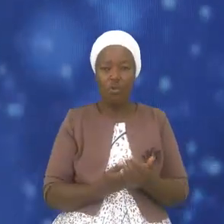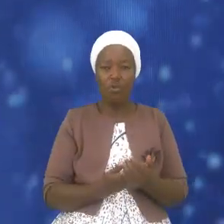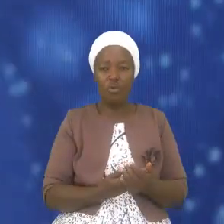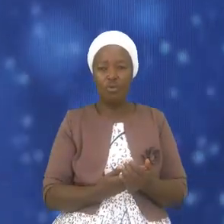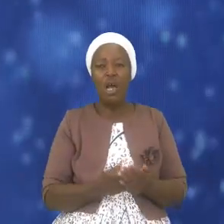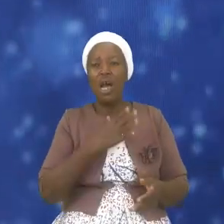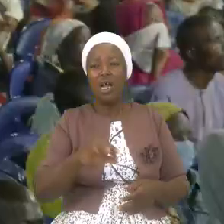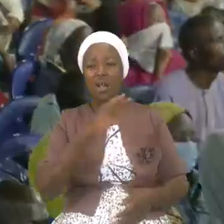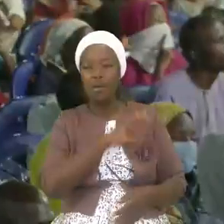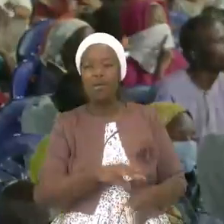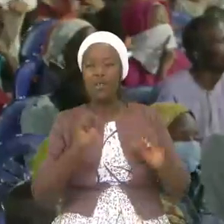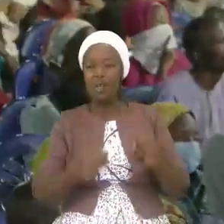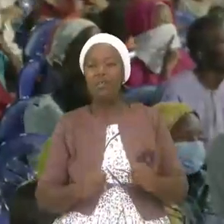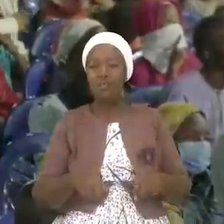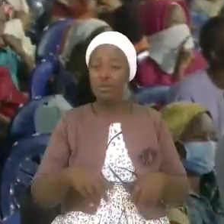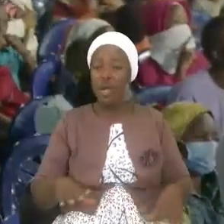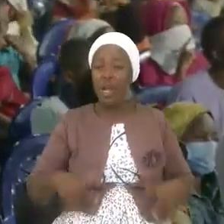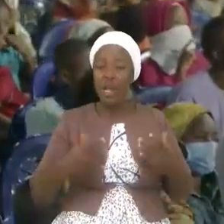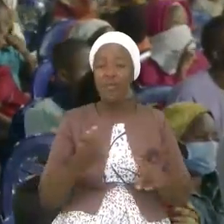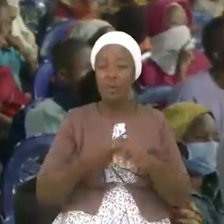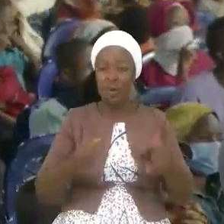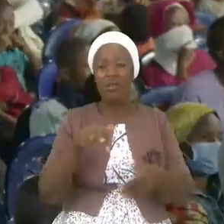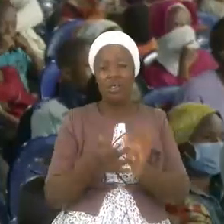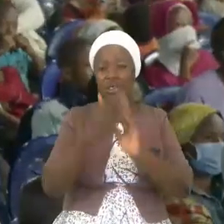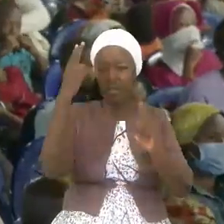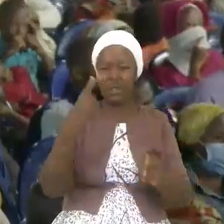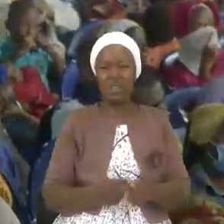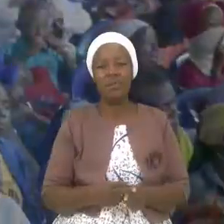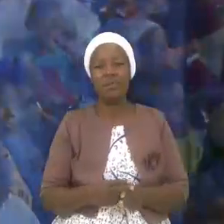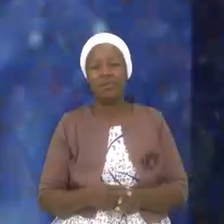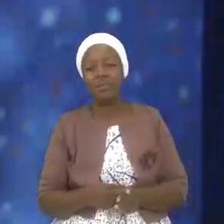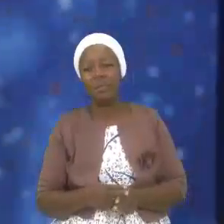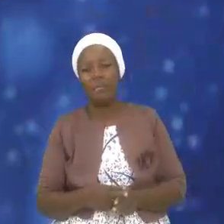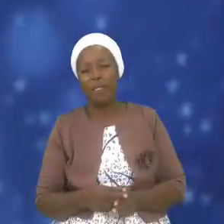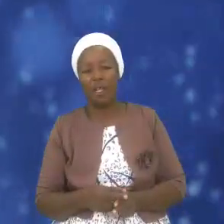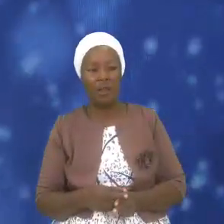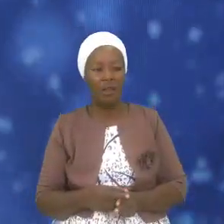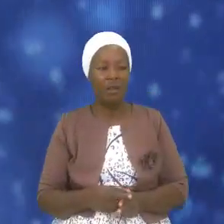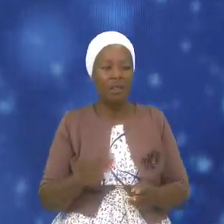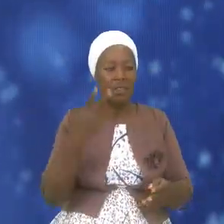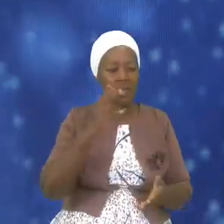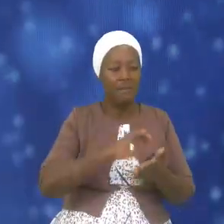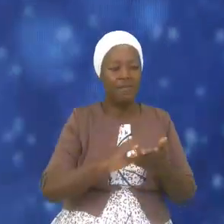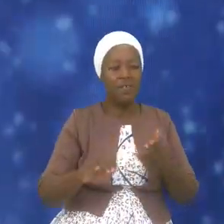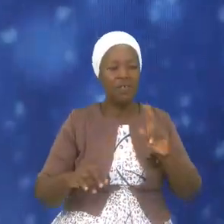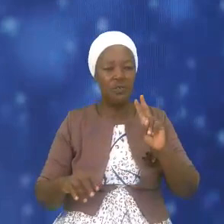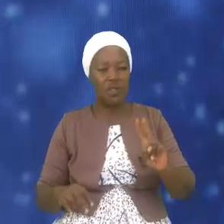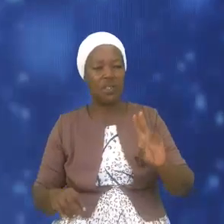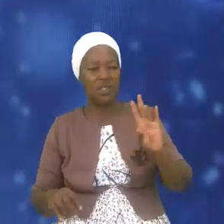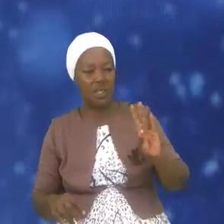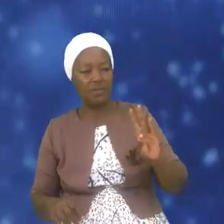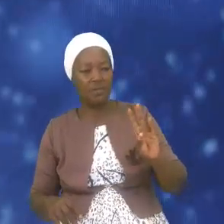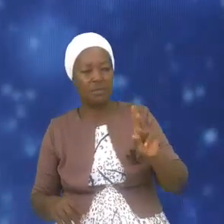Jesus' name. Look at verse 27. In verse 27, Tekel, thou